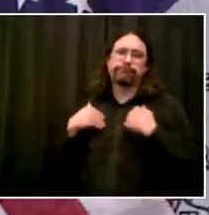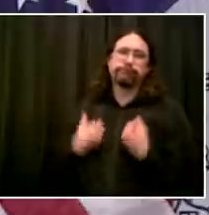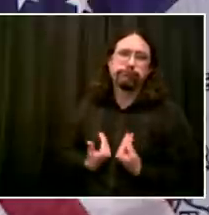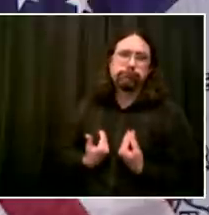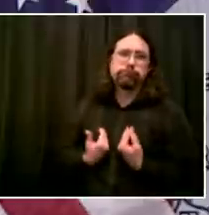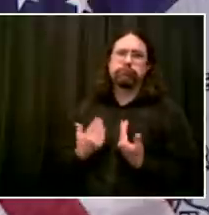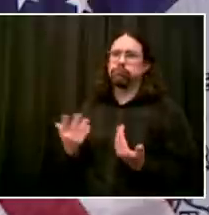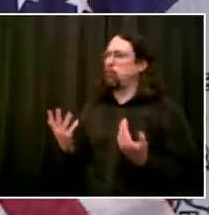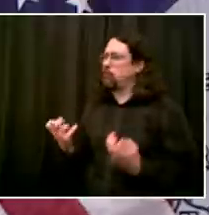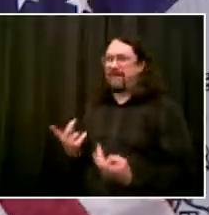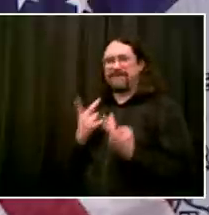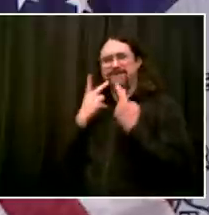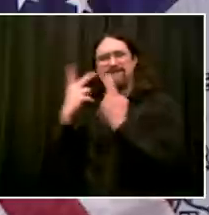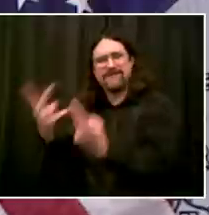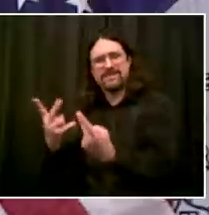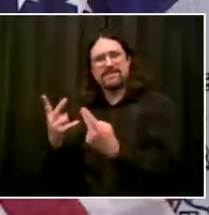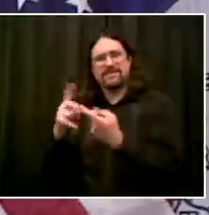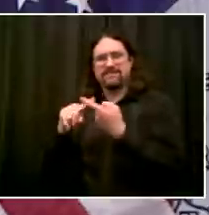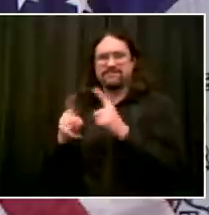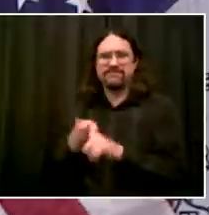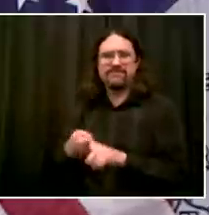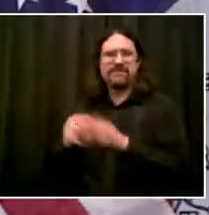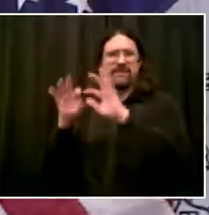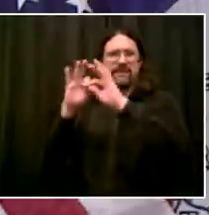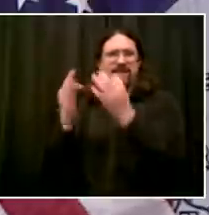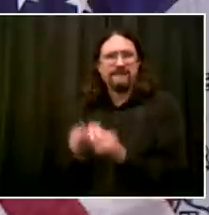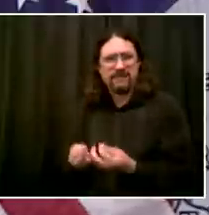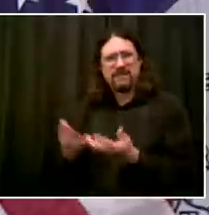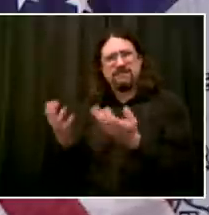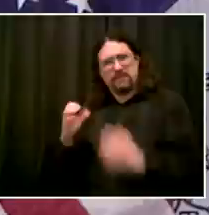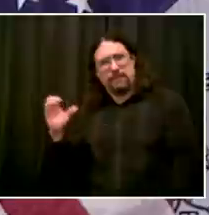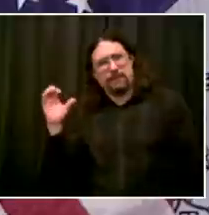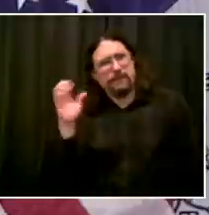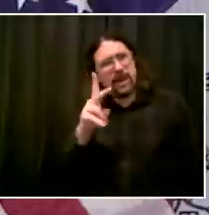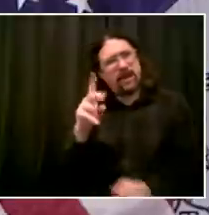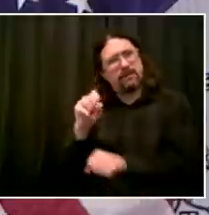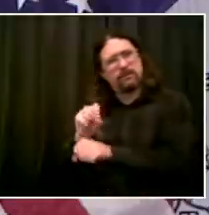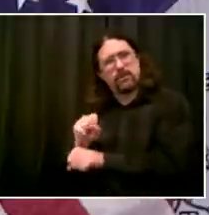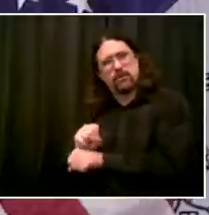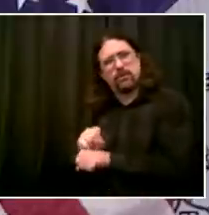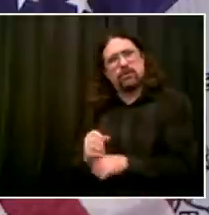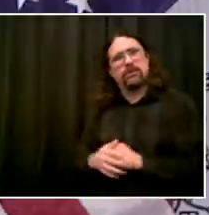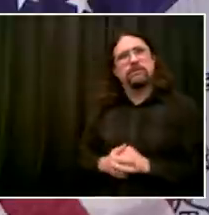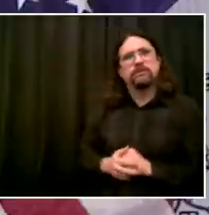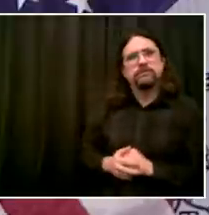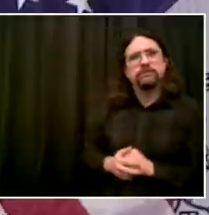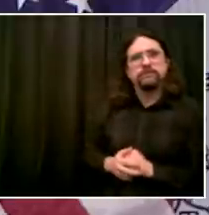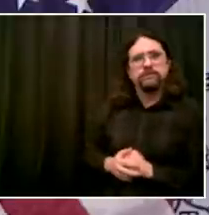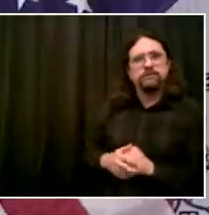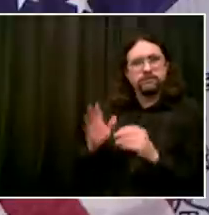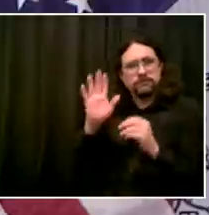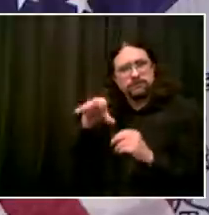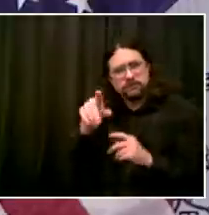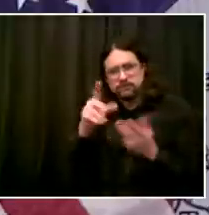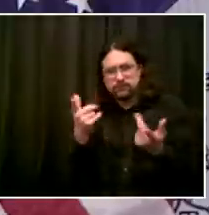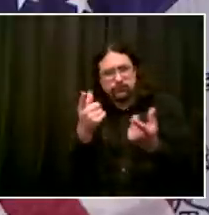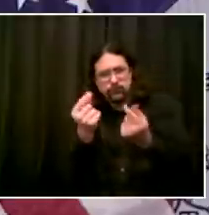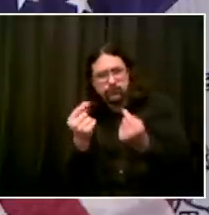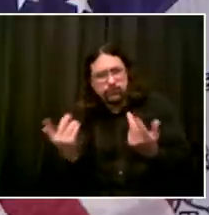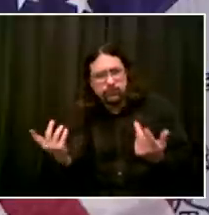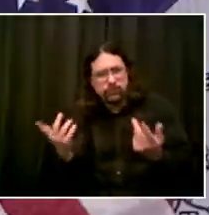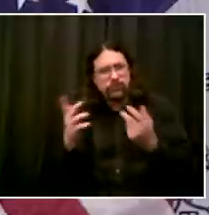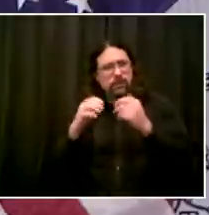Because people to some extent want that guidance. So beyond social distancing circles and posters, which are all useful and they're